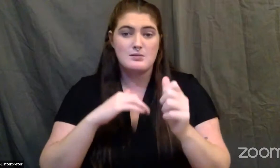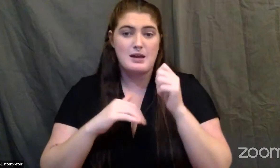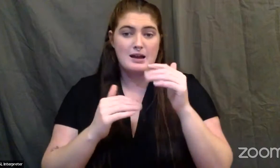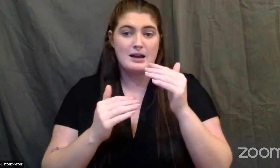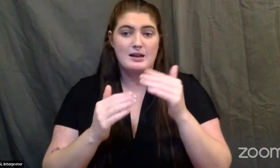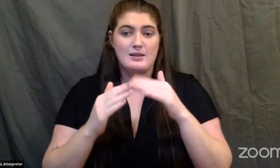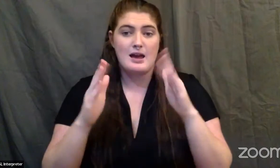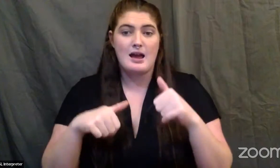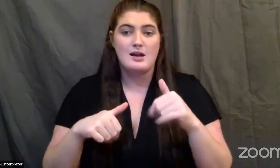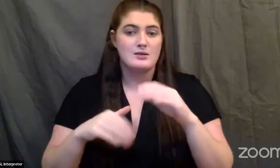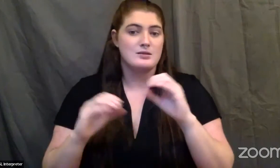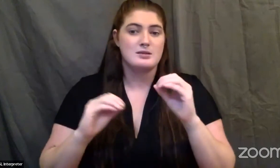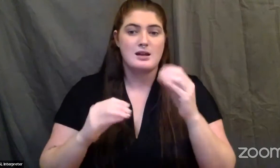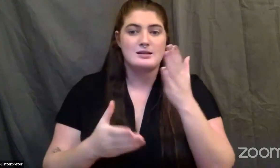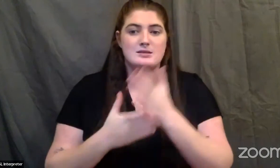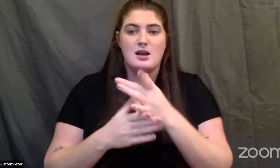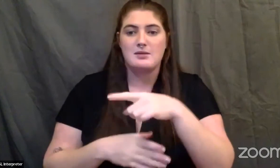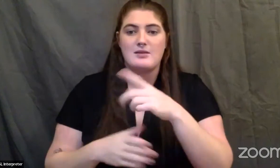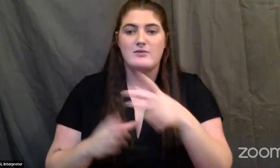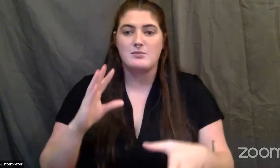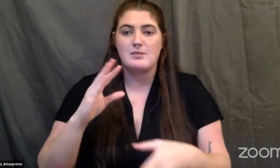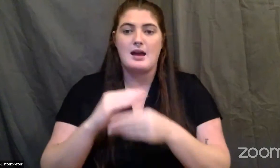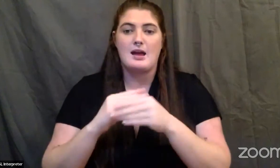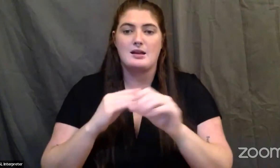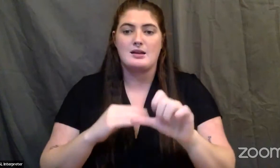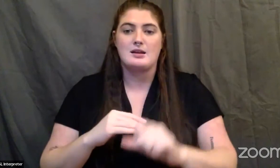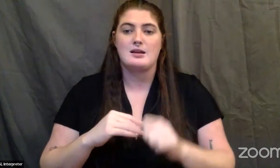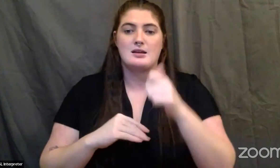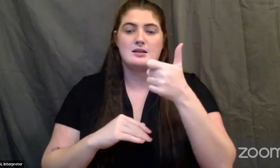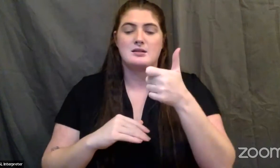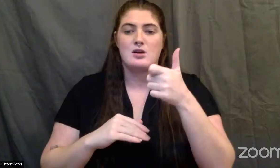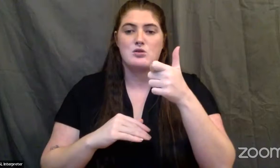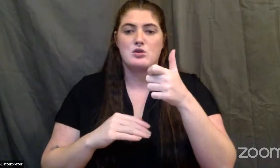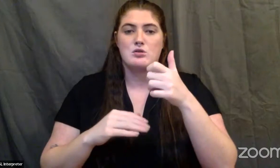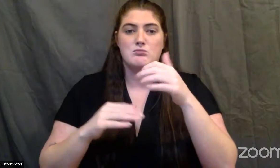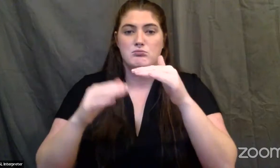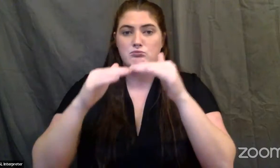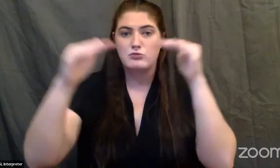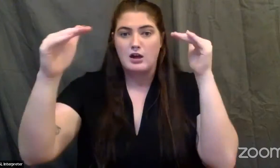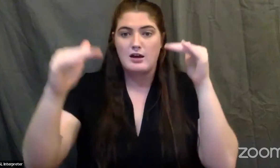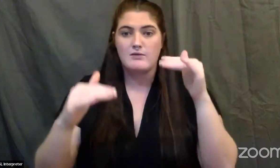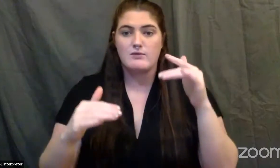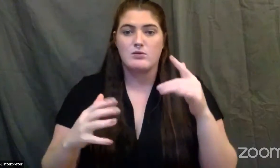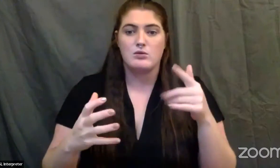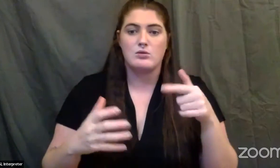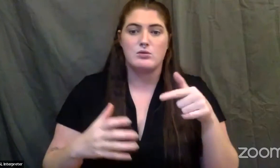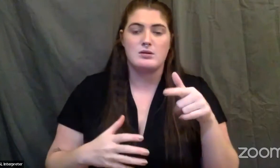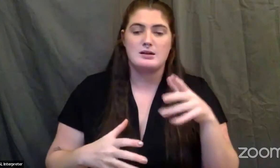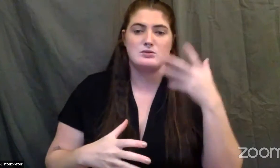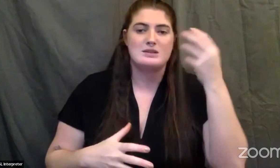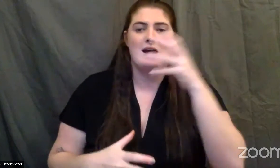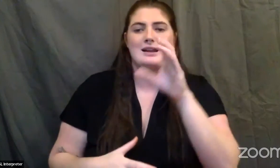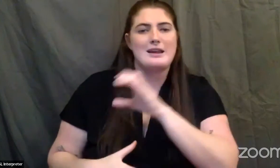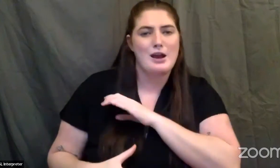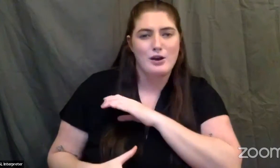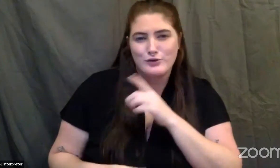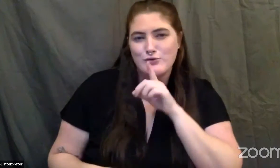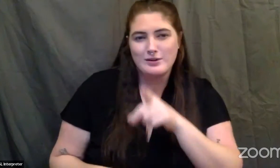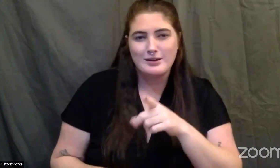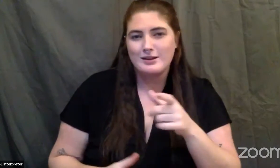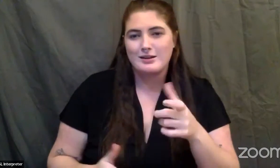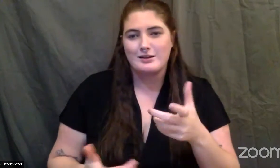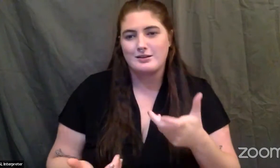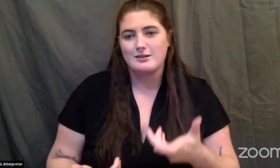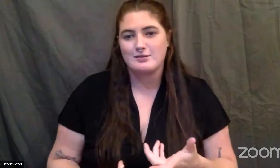another story. I mean, they're basically trying to occupy a huge portion. It's very much out of character, you know, and